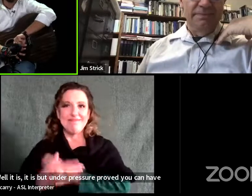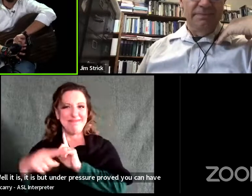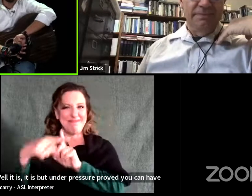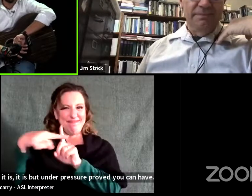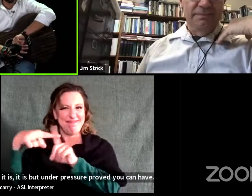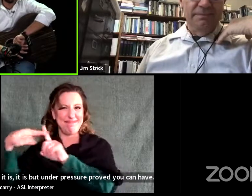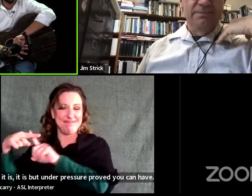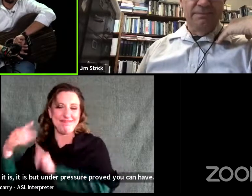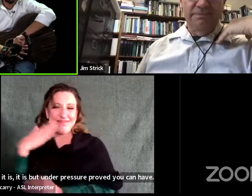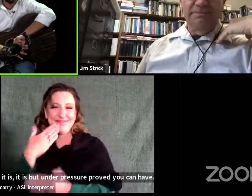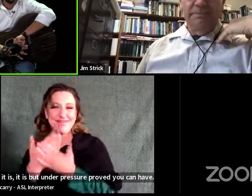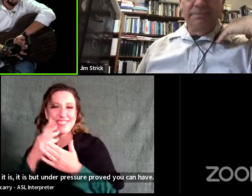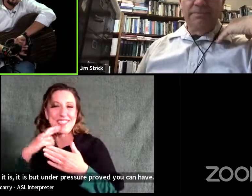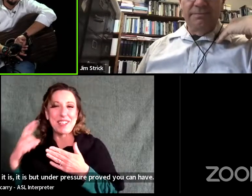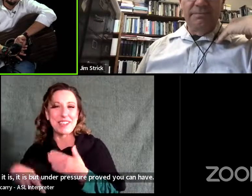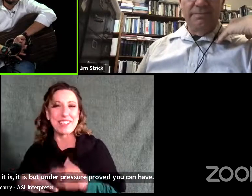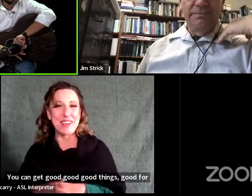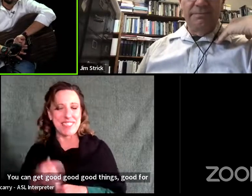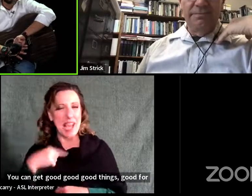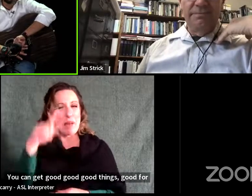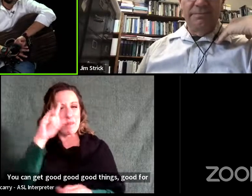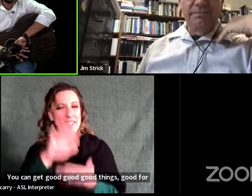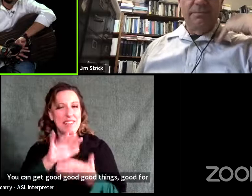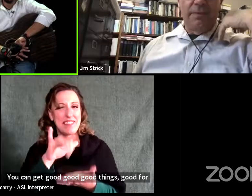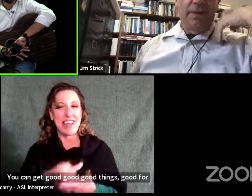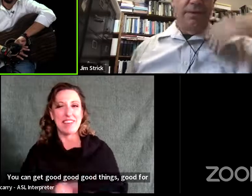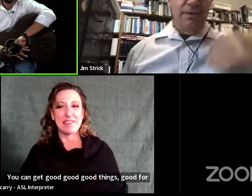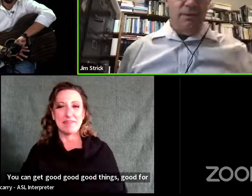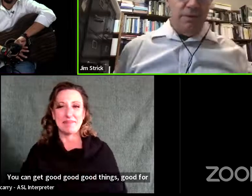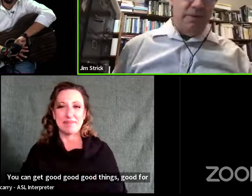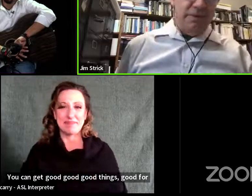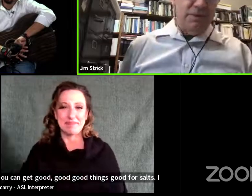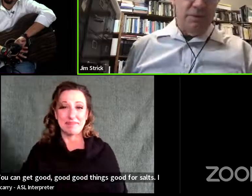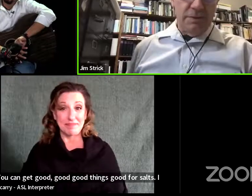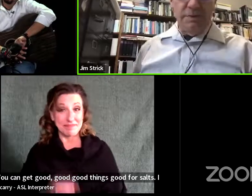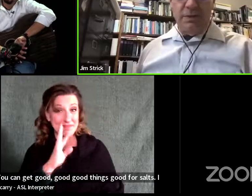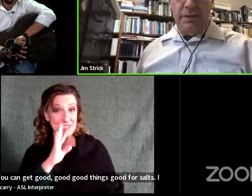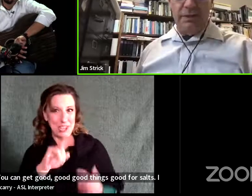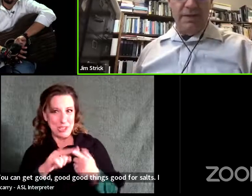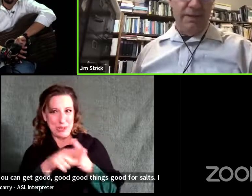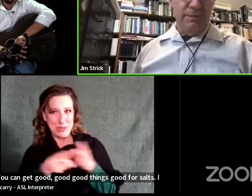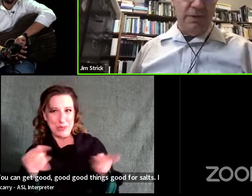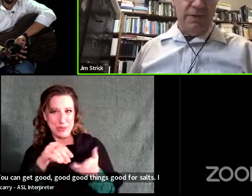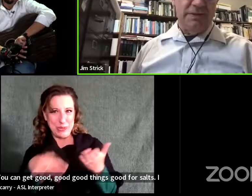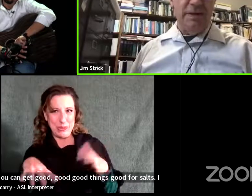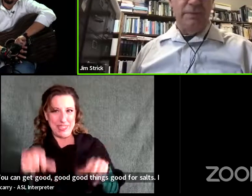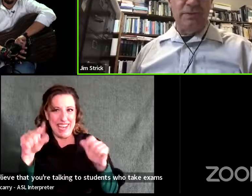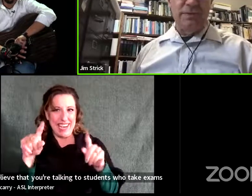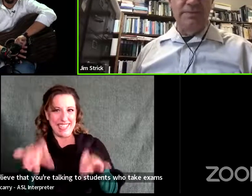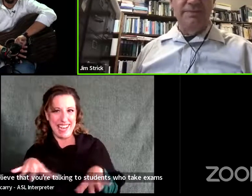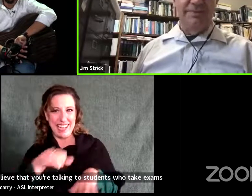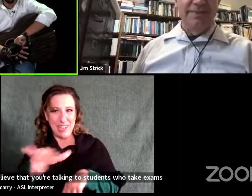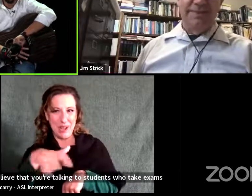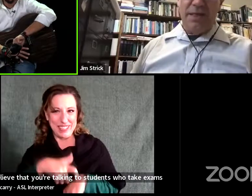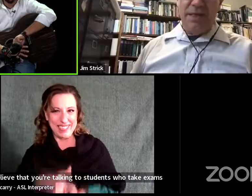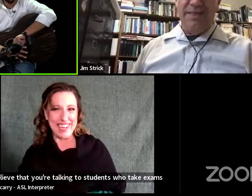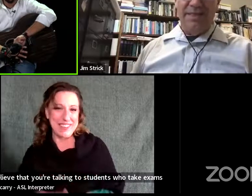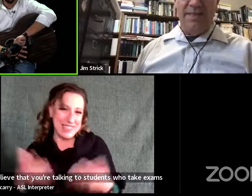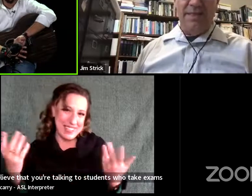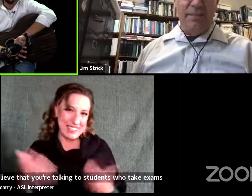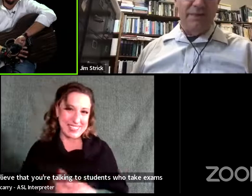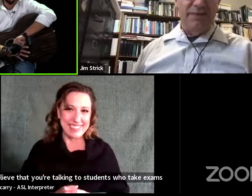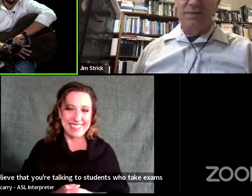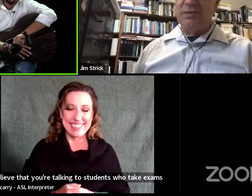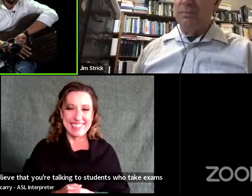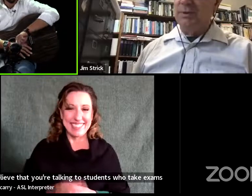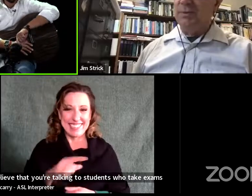good results. I believe that. You're talking to students who take exams all the time, so